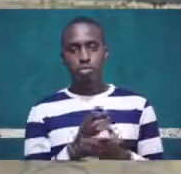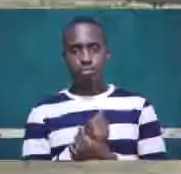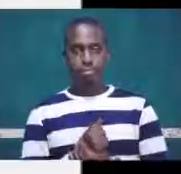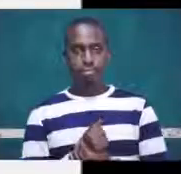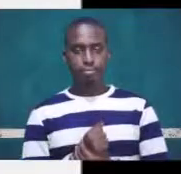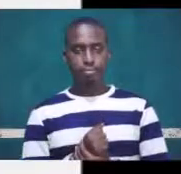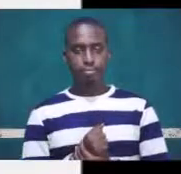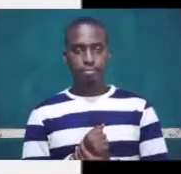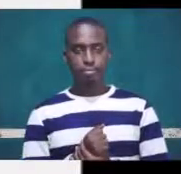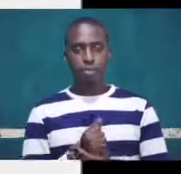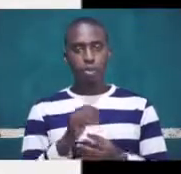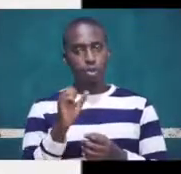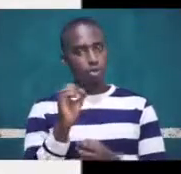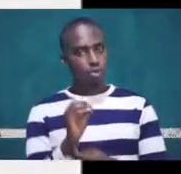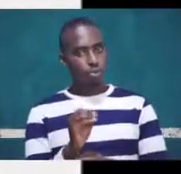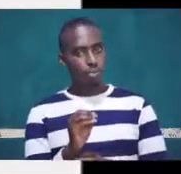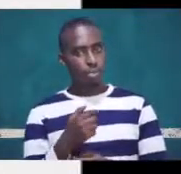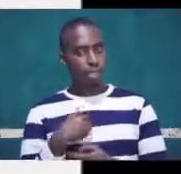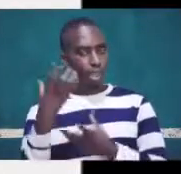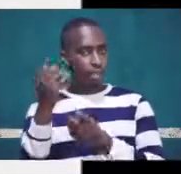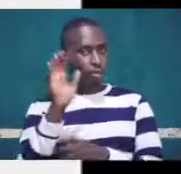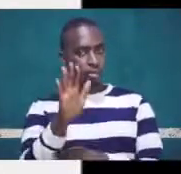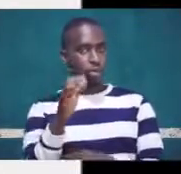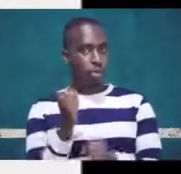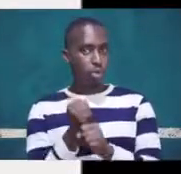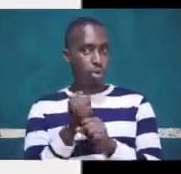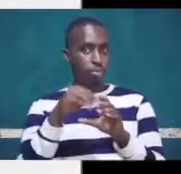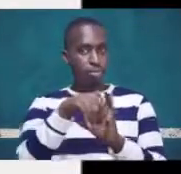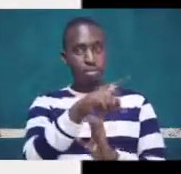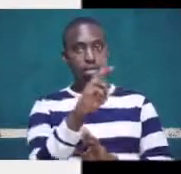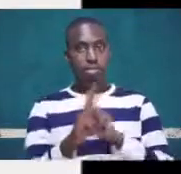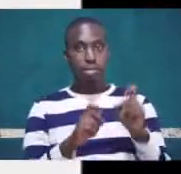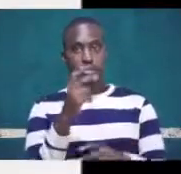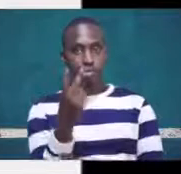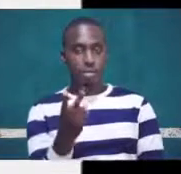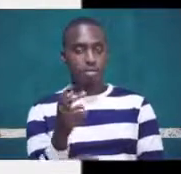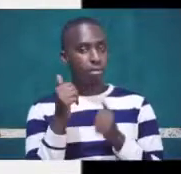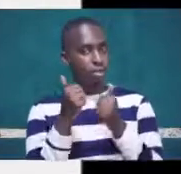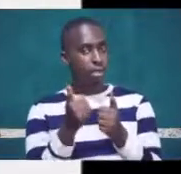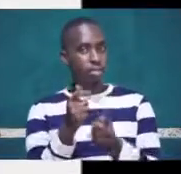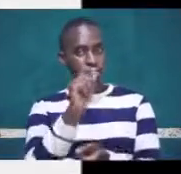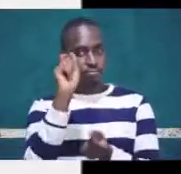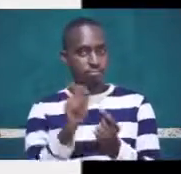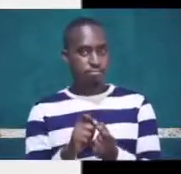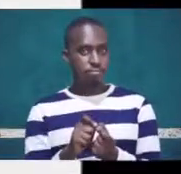behaving abnormally. So I expect you to work out those two questions perfectly, very